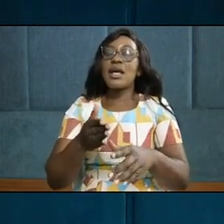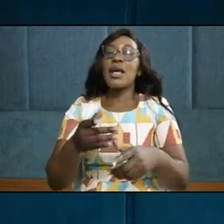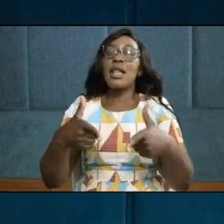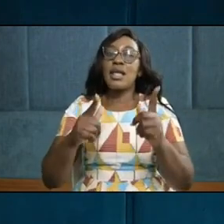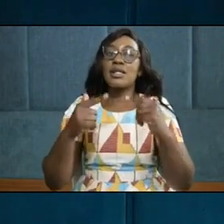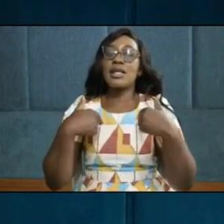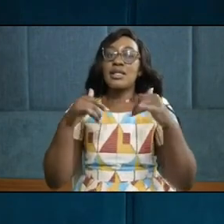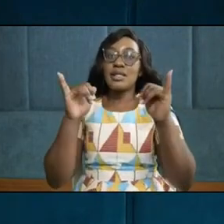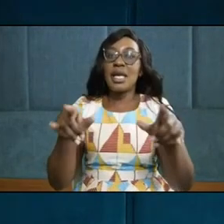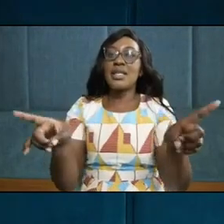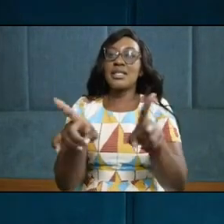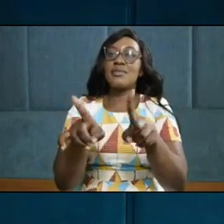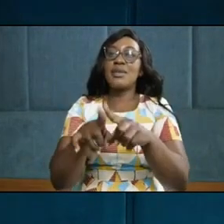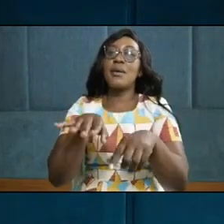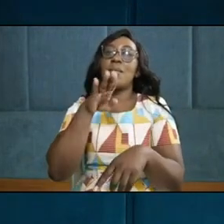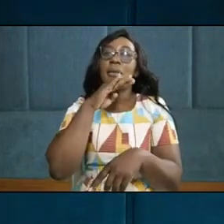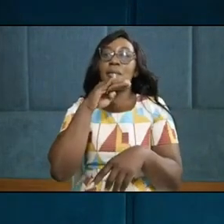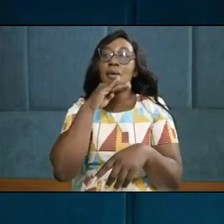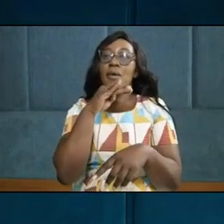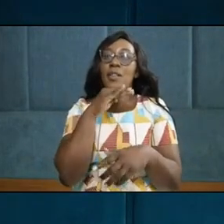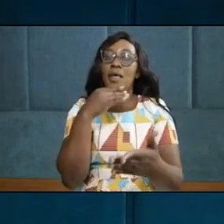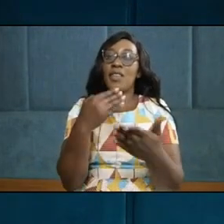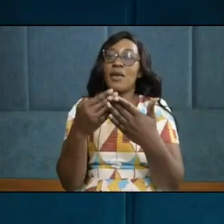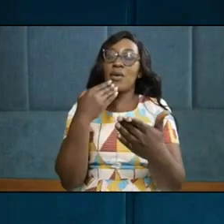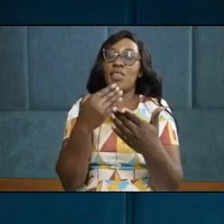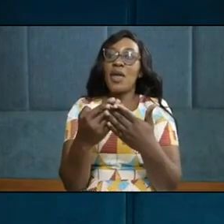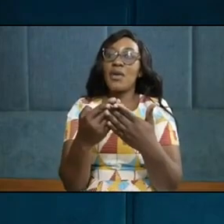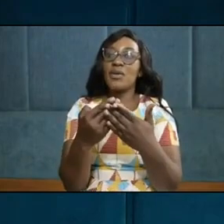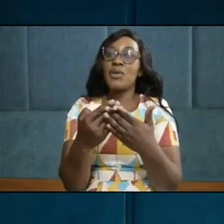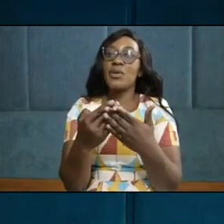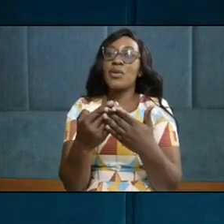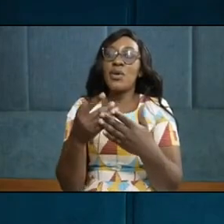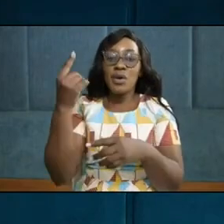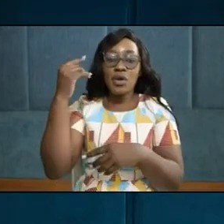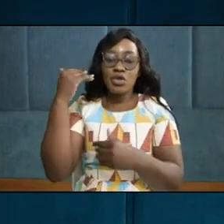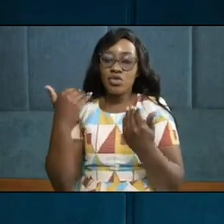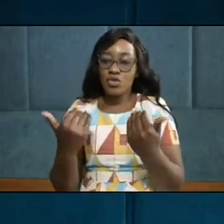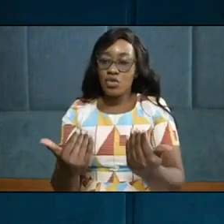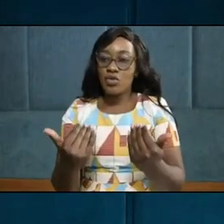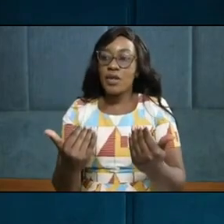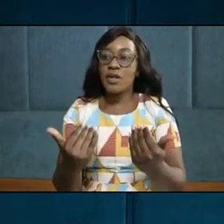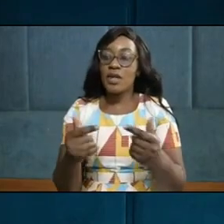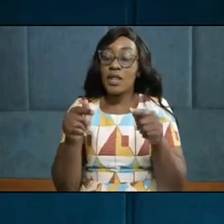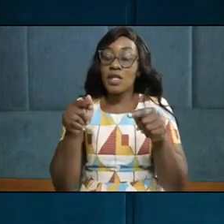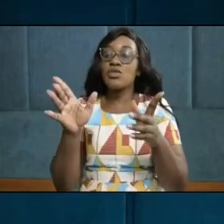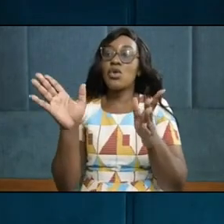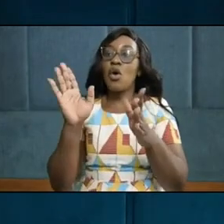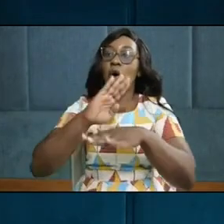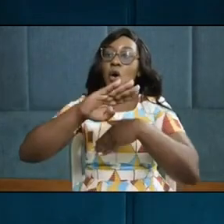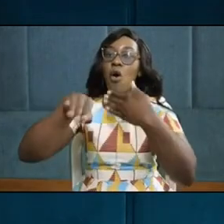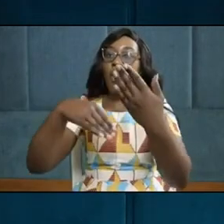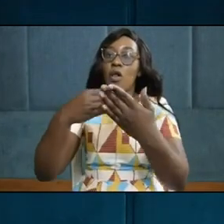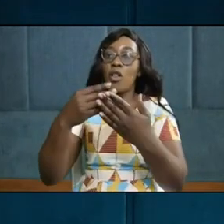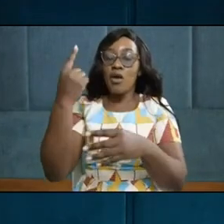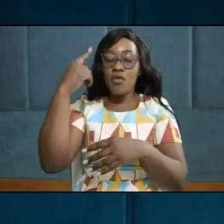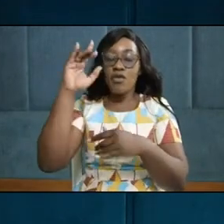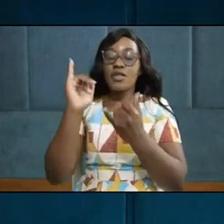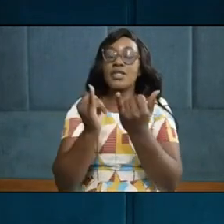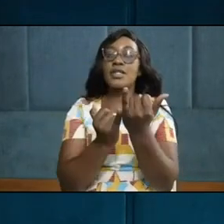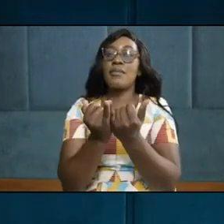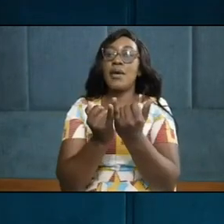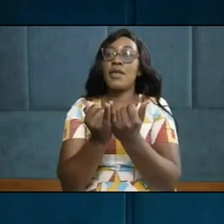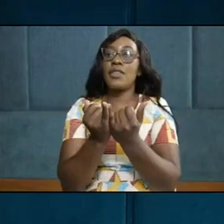believe. Amen. Thank you, children, and that's all for today's Sabbath. Primary B has been